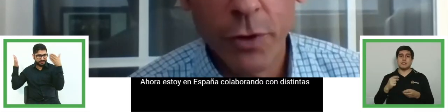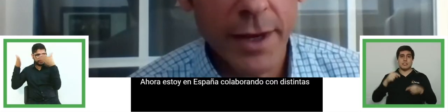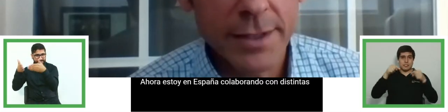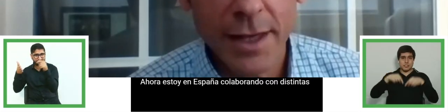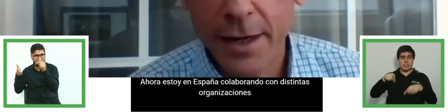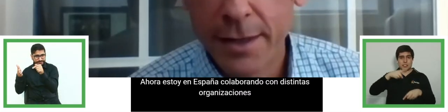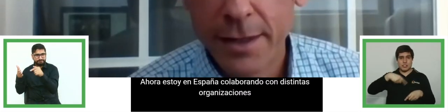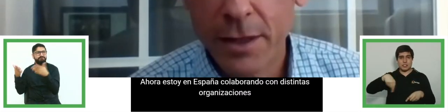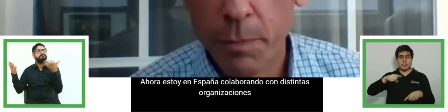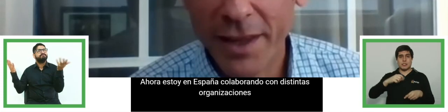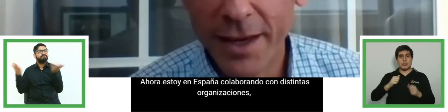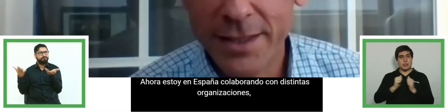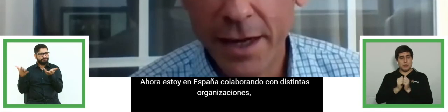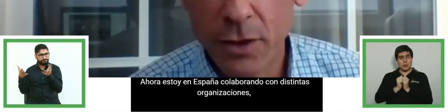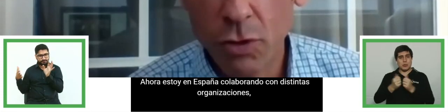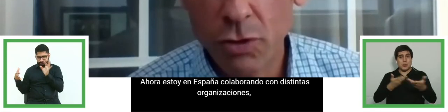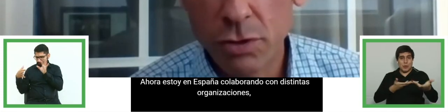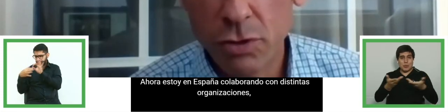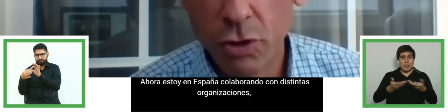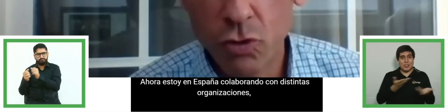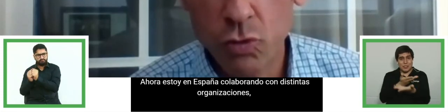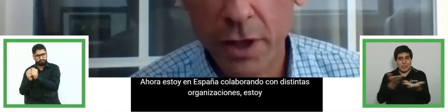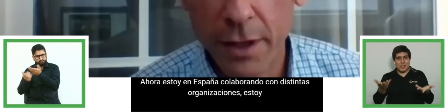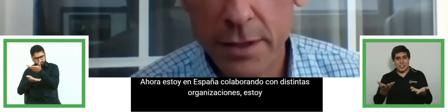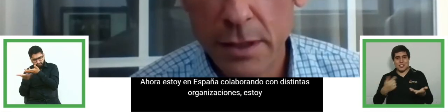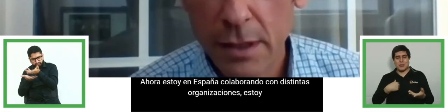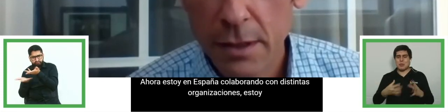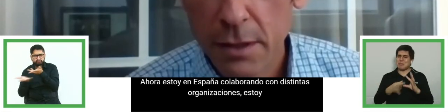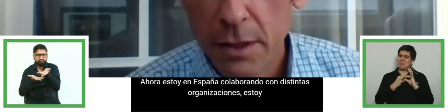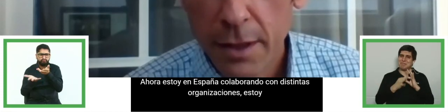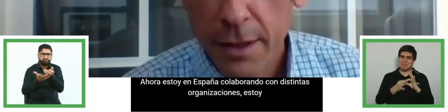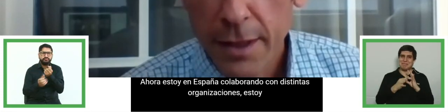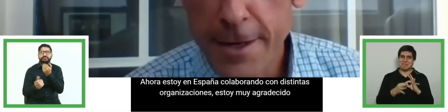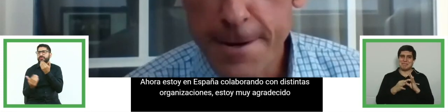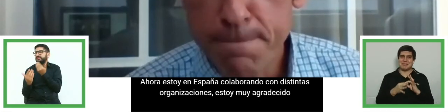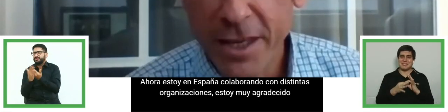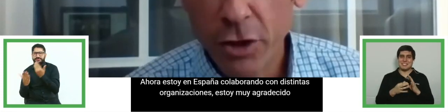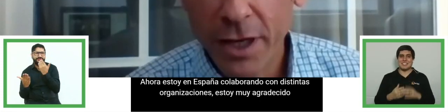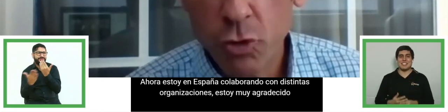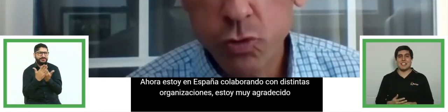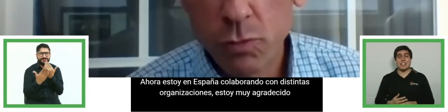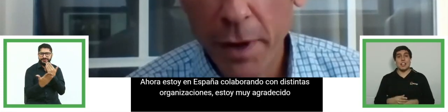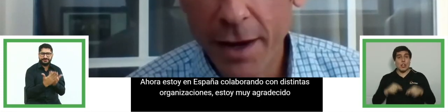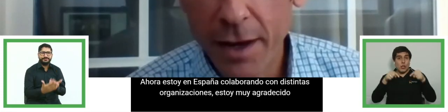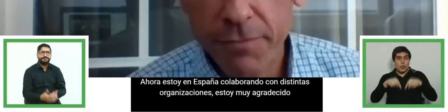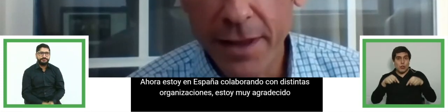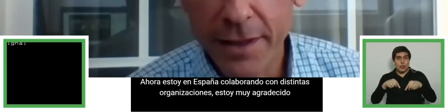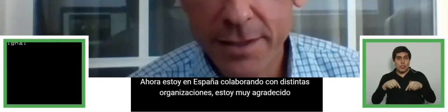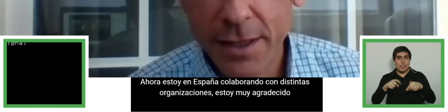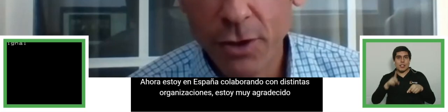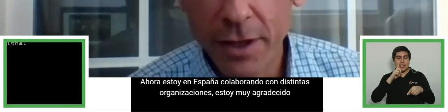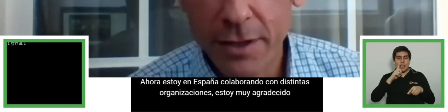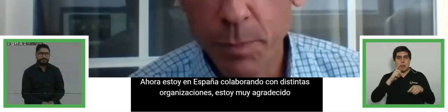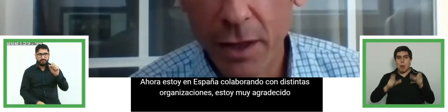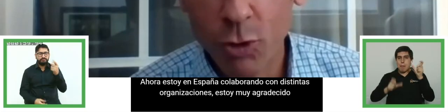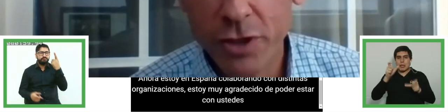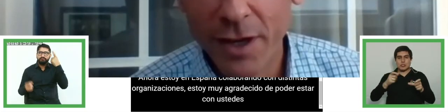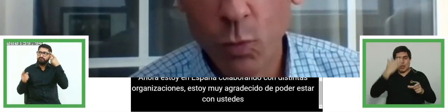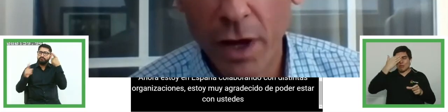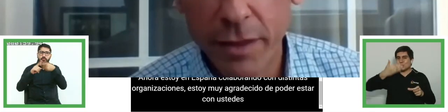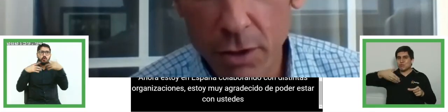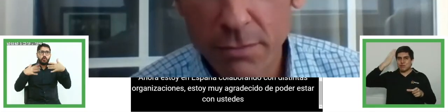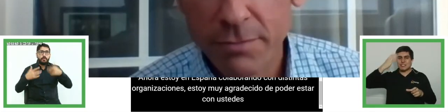sharing this time with you all. And today we have a fantastic panel of experts in